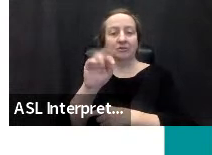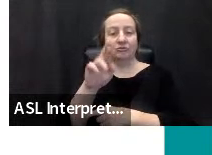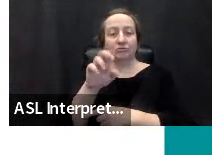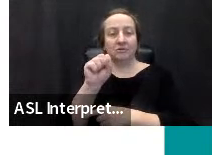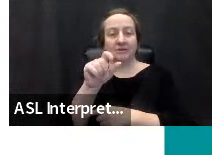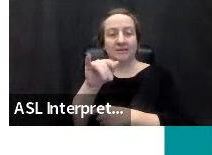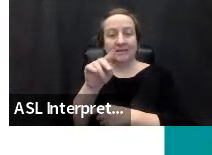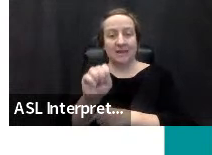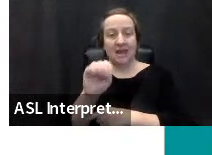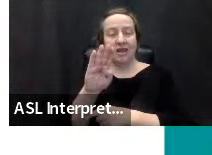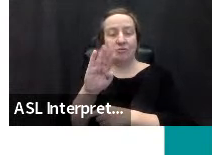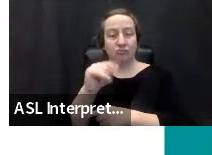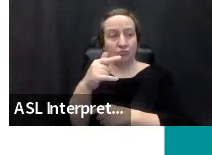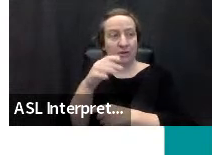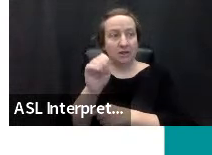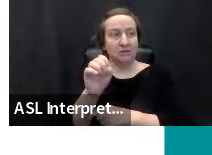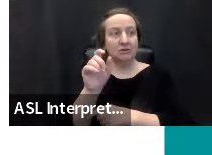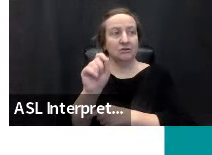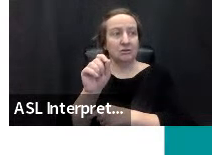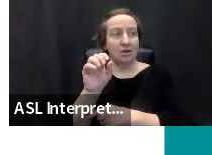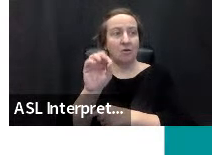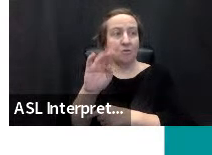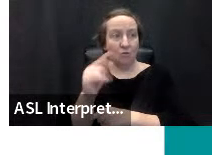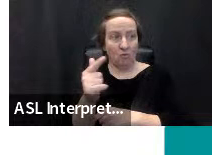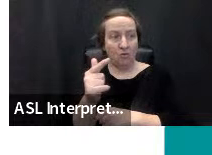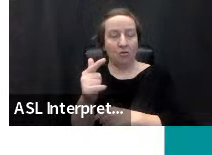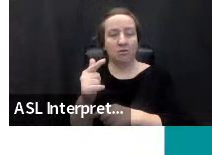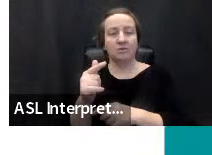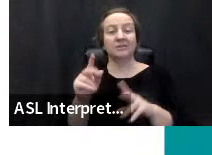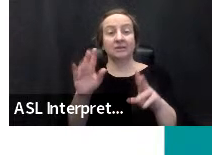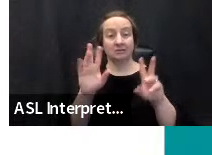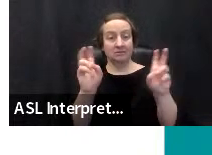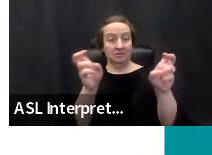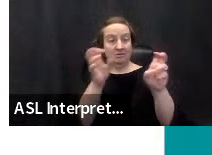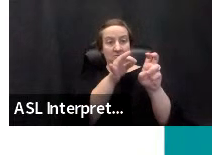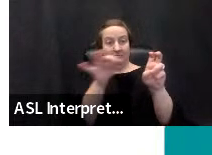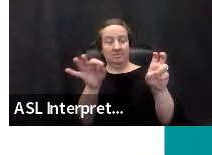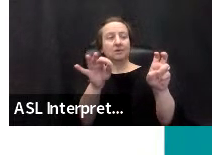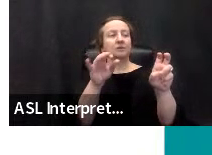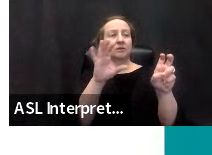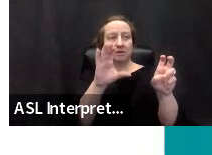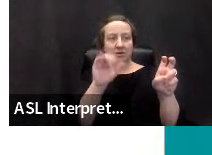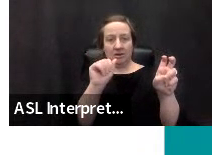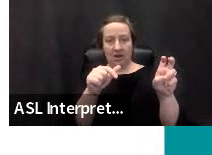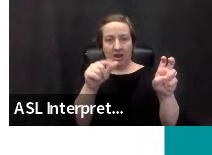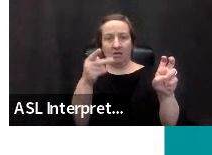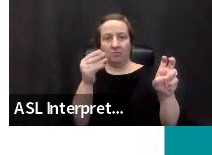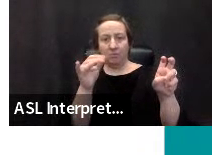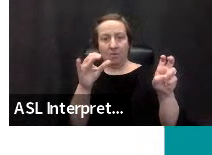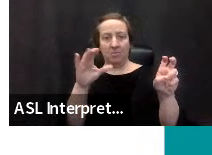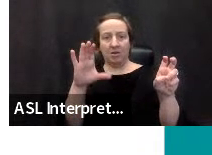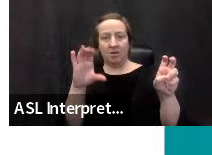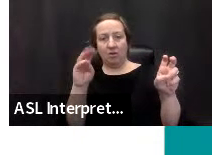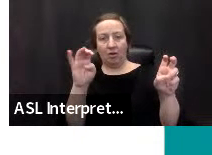info@interstatebridge.org with CAG Public Comment in the subject line. Also, you can call